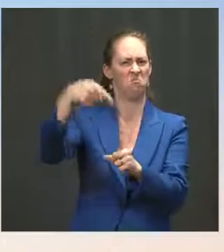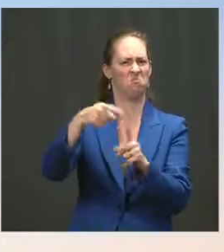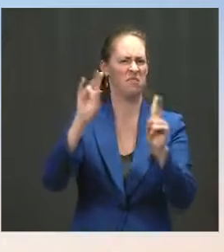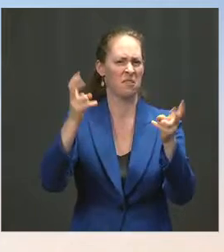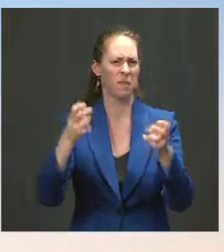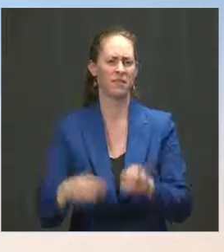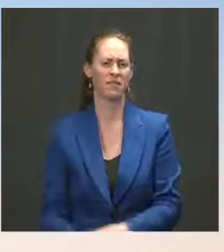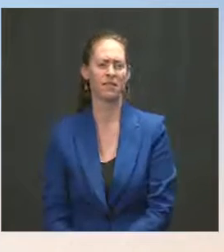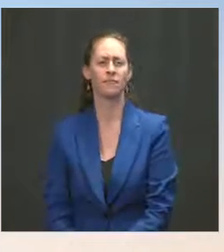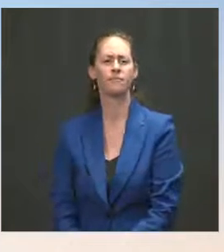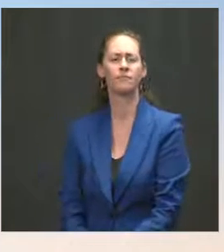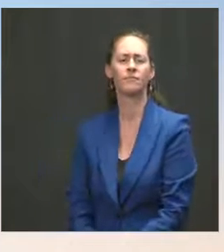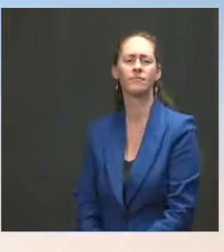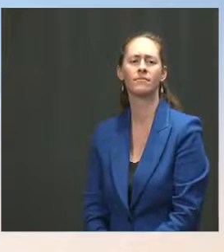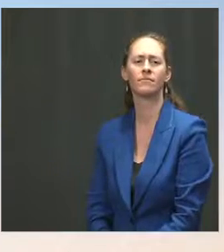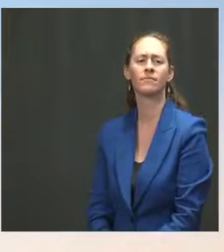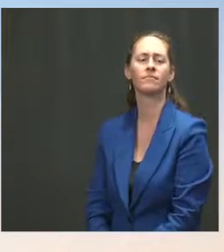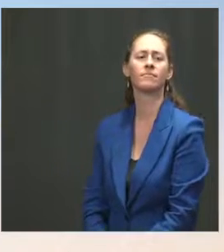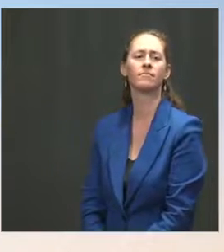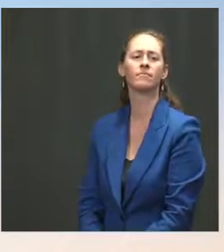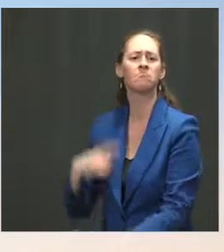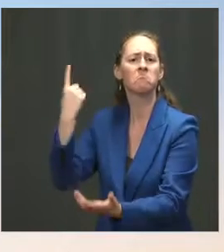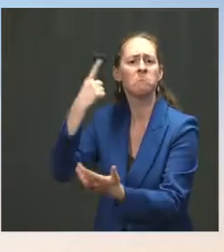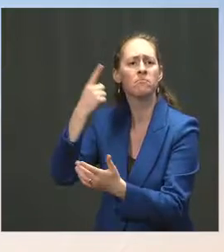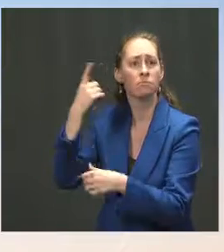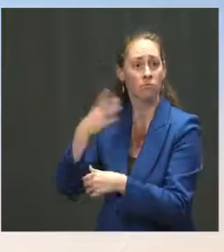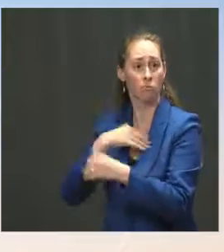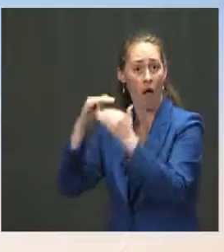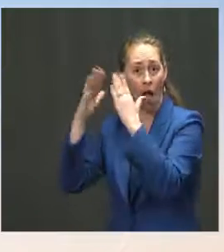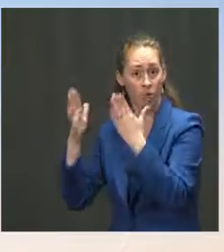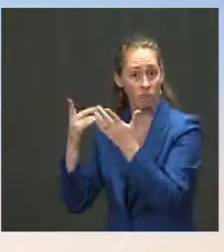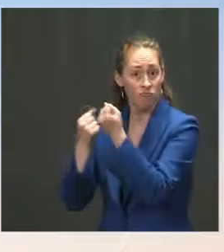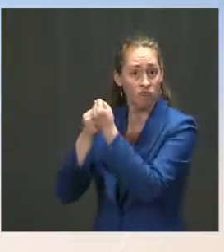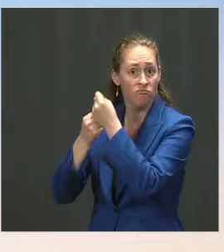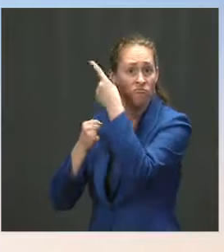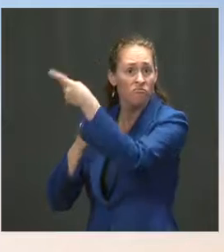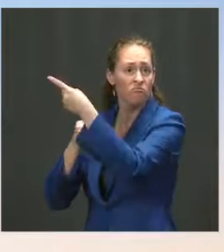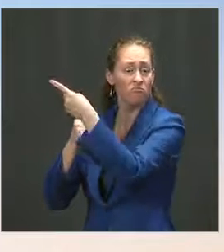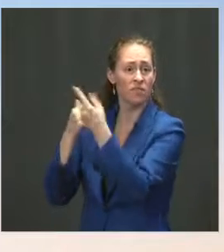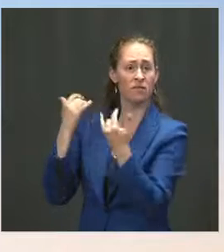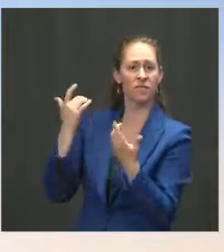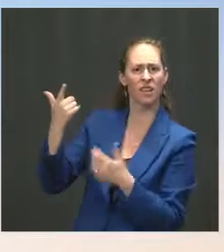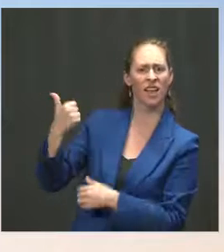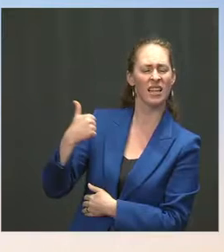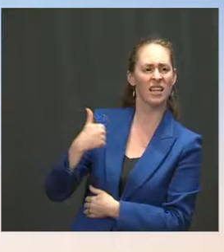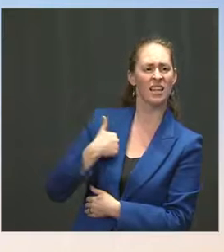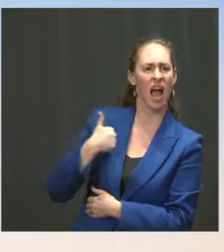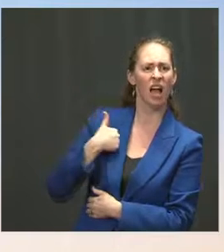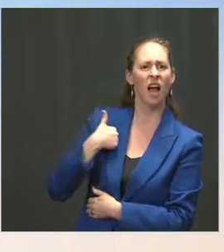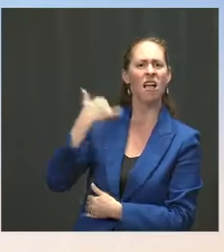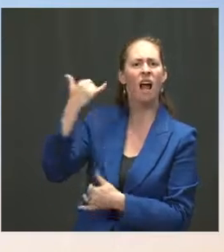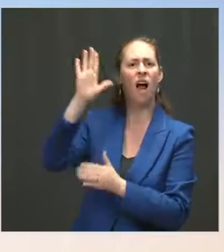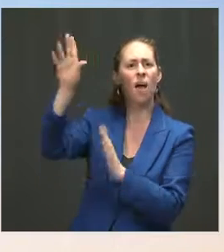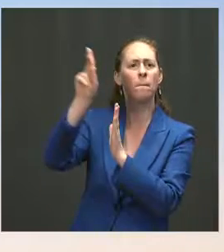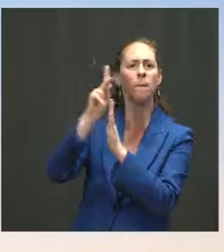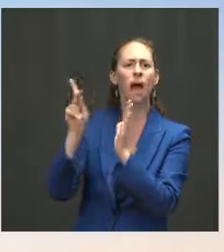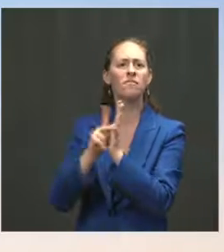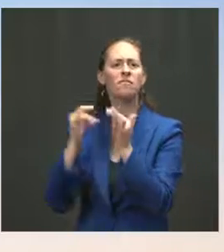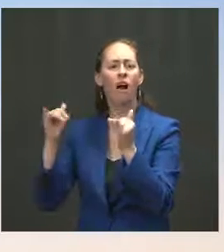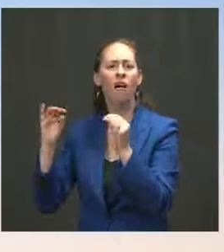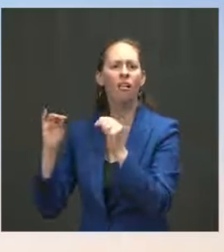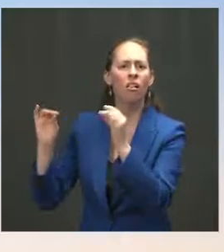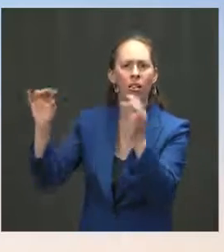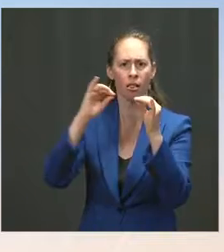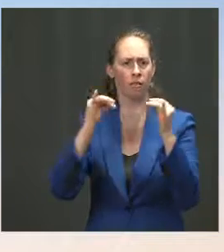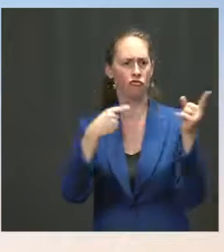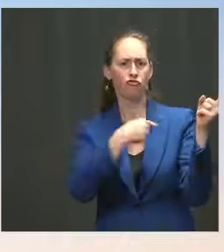or the U.S. supporting Canada in any way with its back and forth with China about two people, one who's been